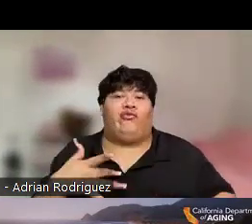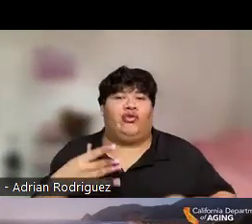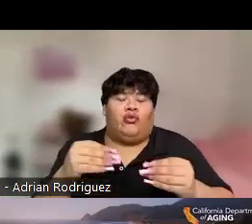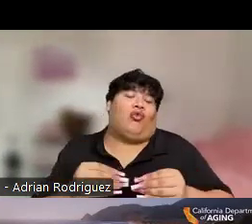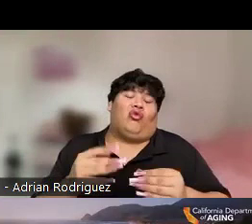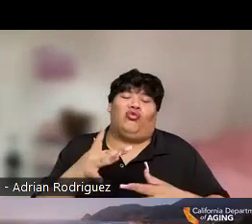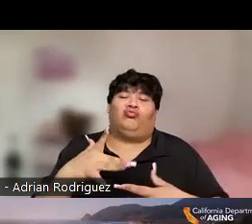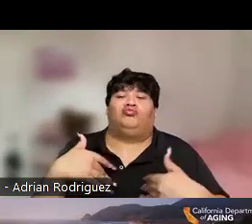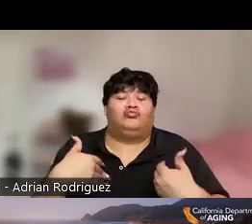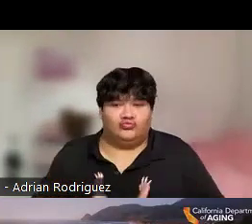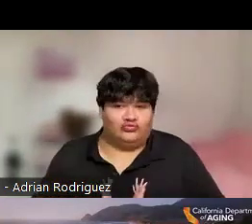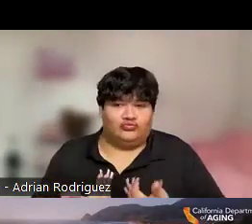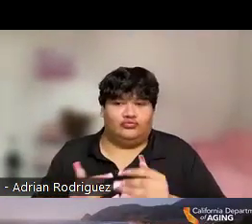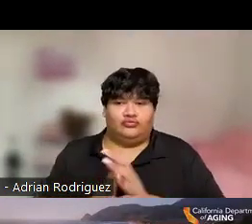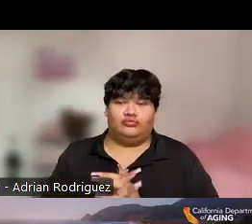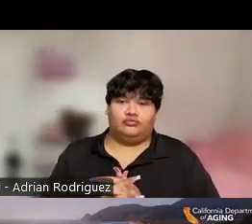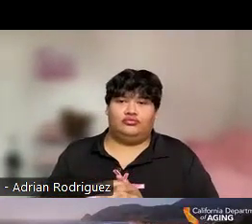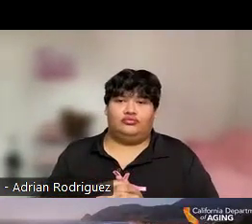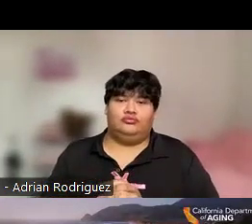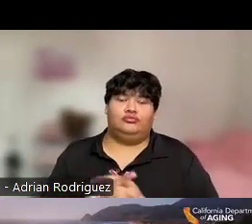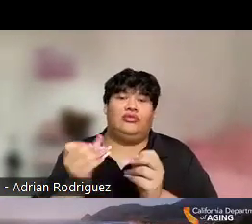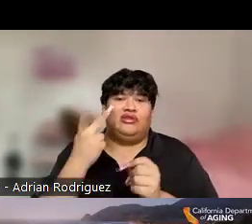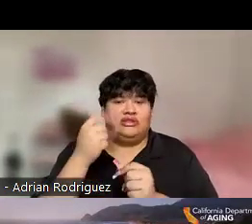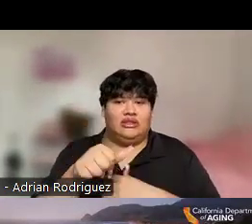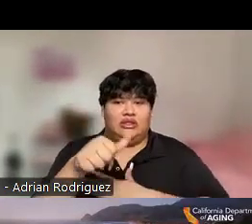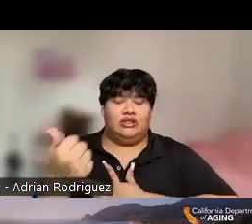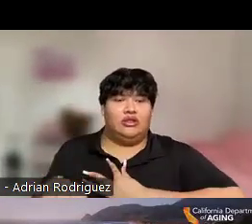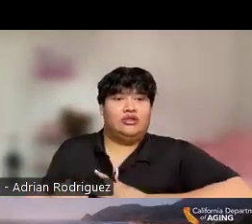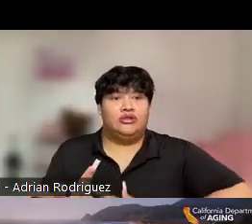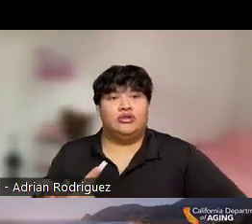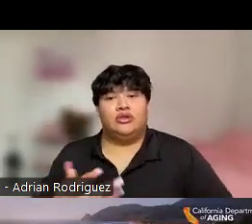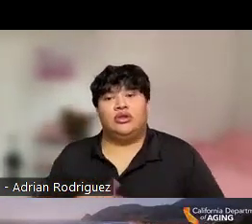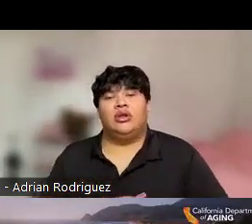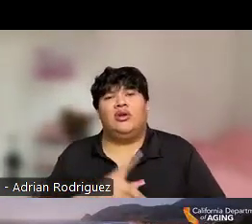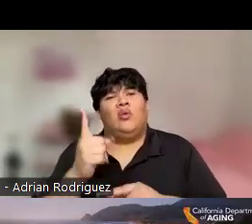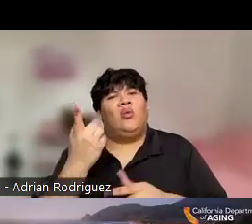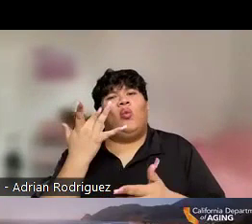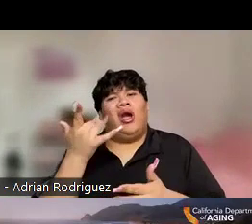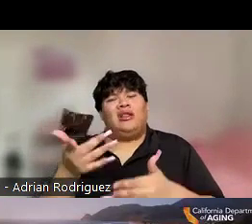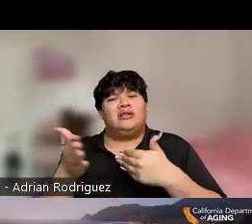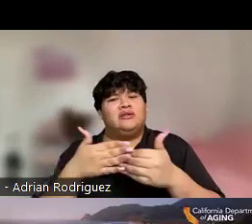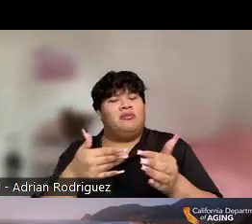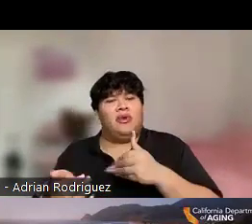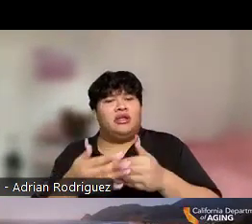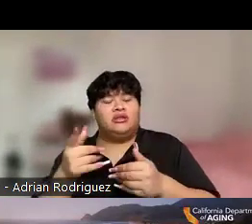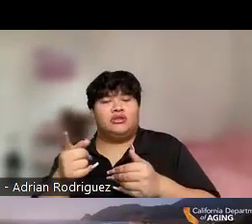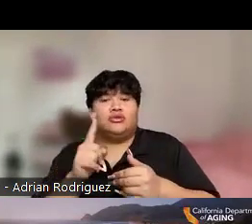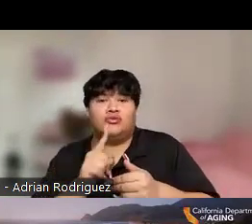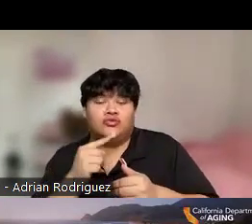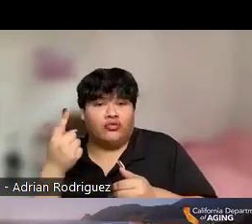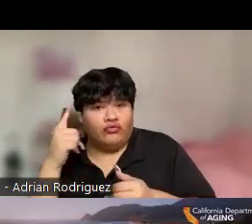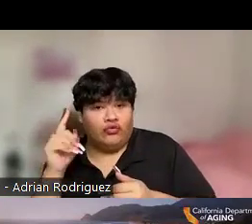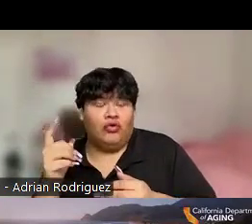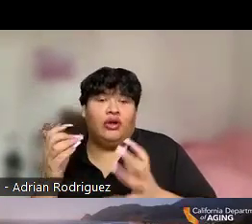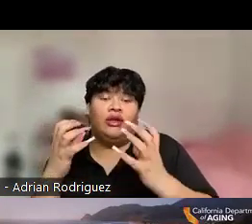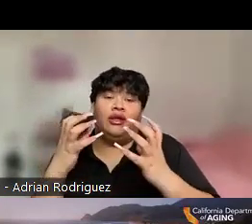overwhelmed. And the next slide, why this matters. It's especially true, for caregivers